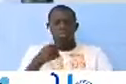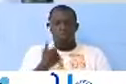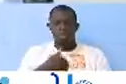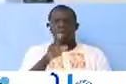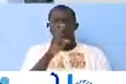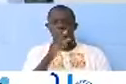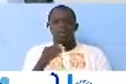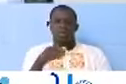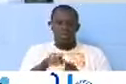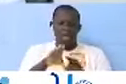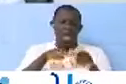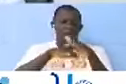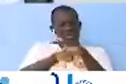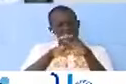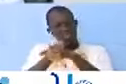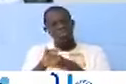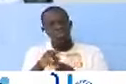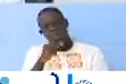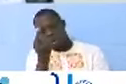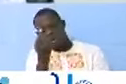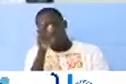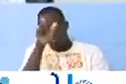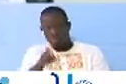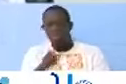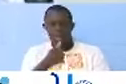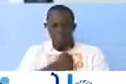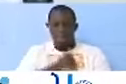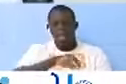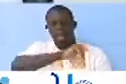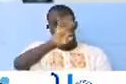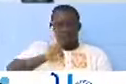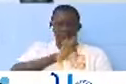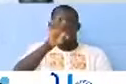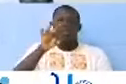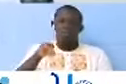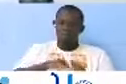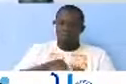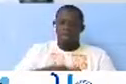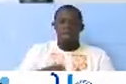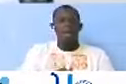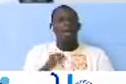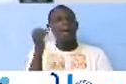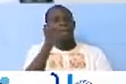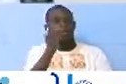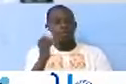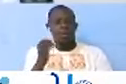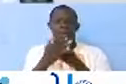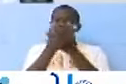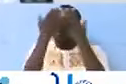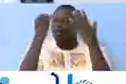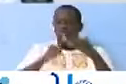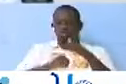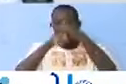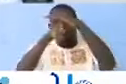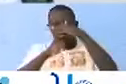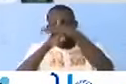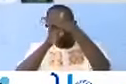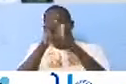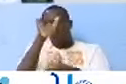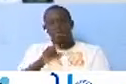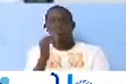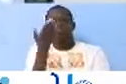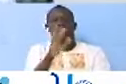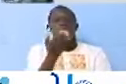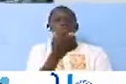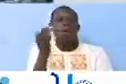in, one of them may be my relative. Because many supporters of UDP are from